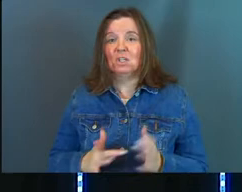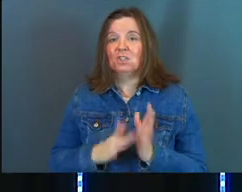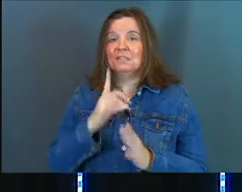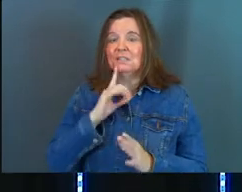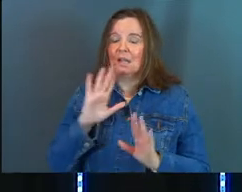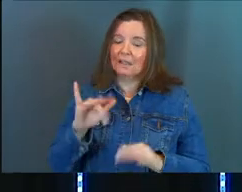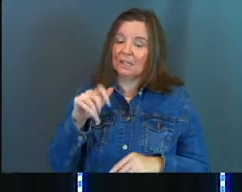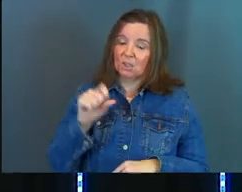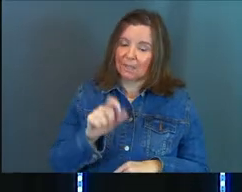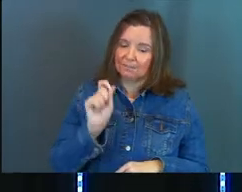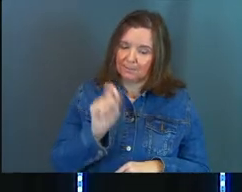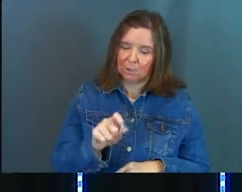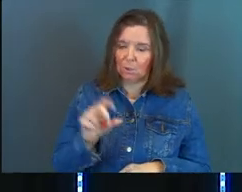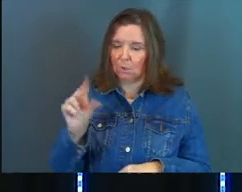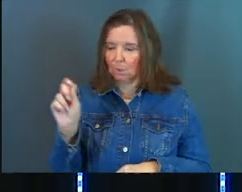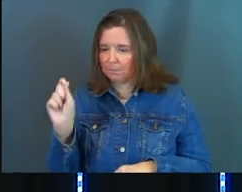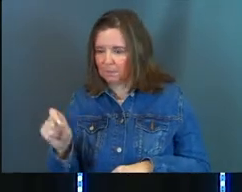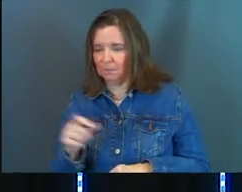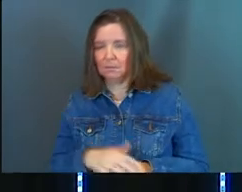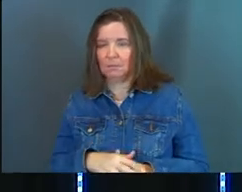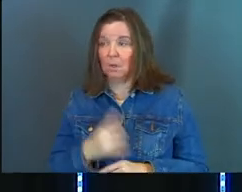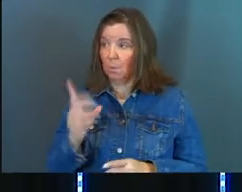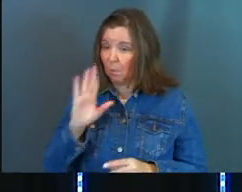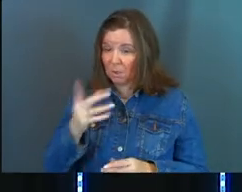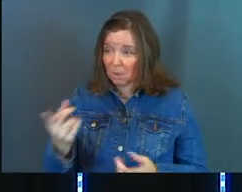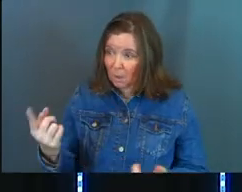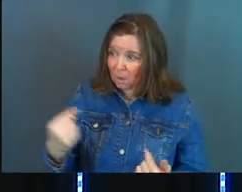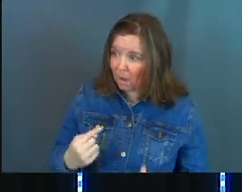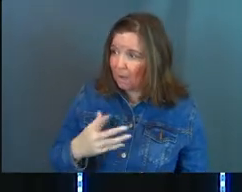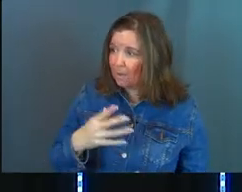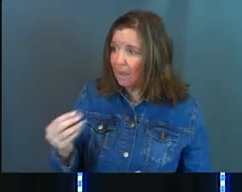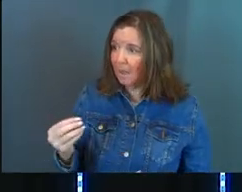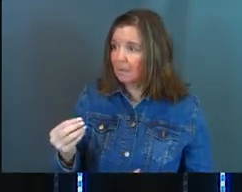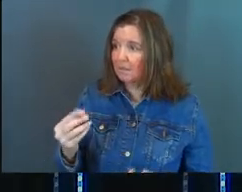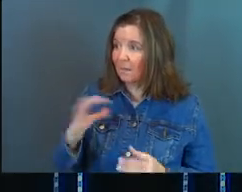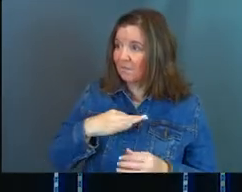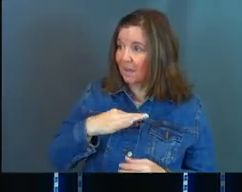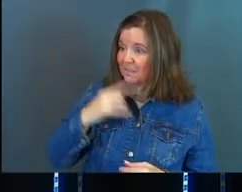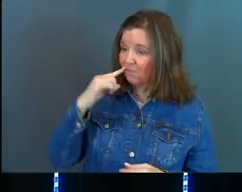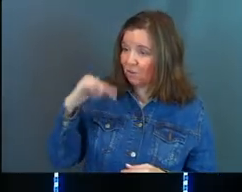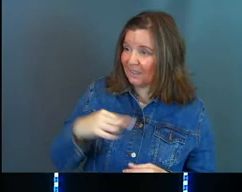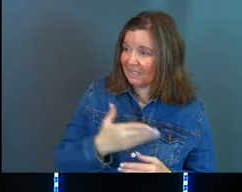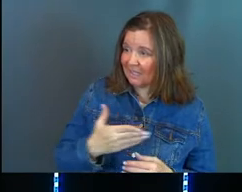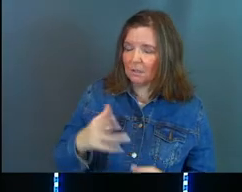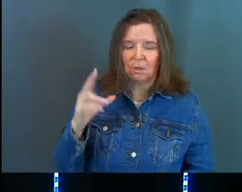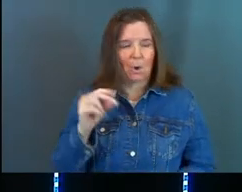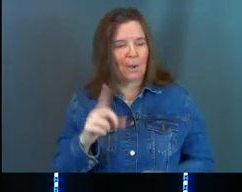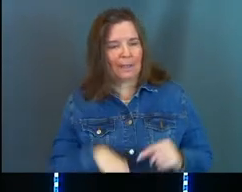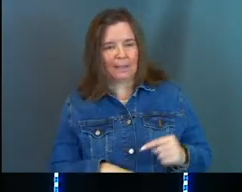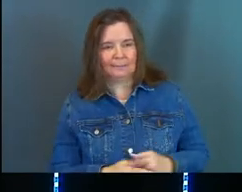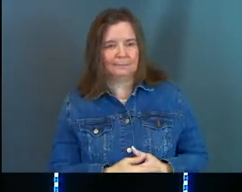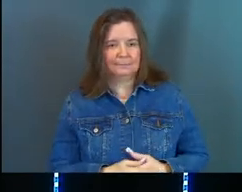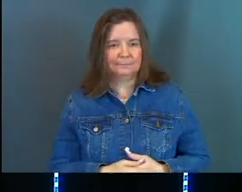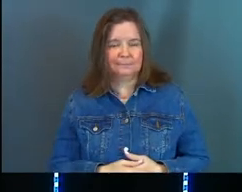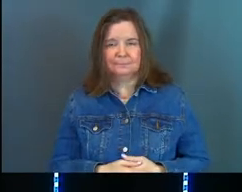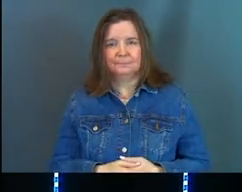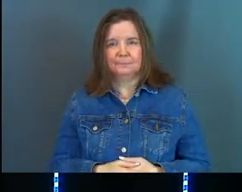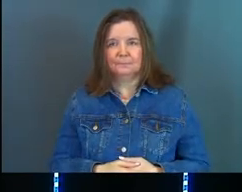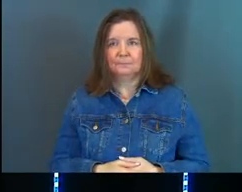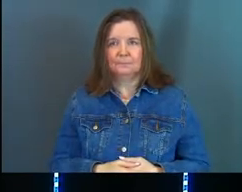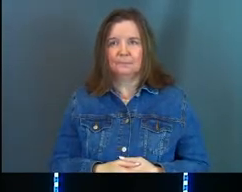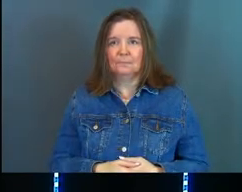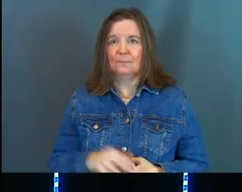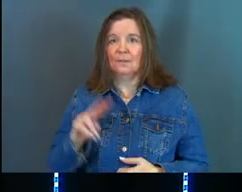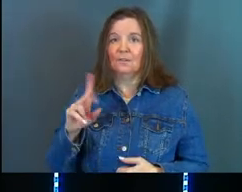Jesus says, let your yes be yes, your no be no. Hey, will you come and volunteer for this thing? No, I can't, you know. I